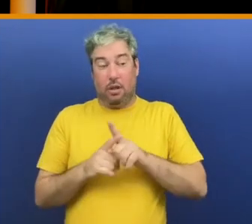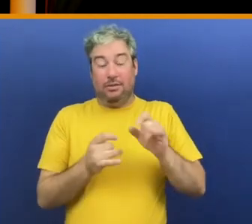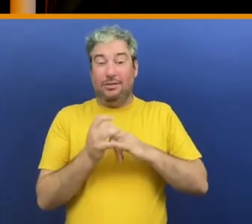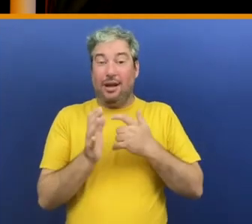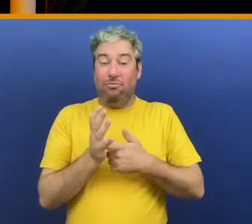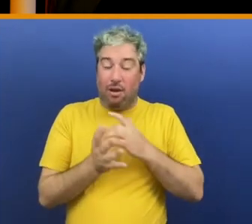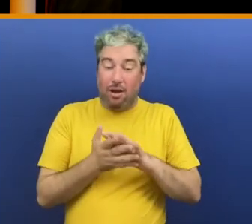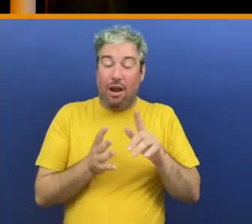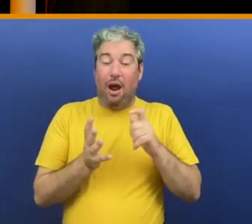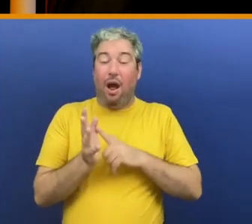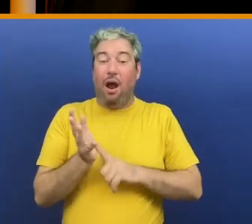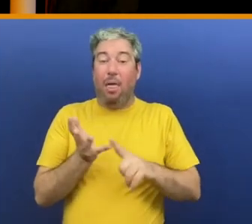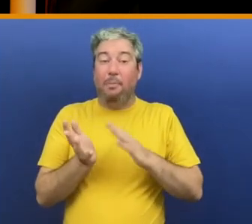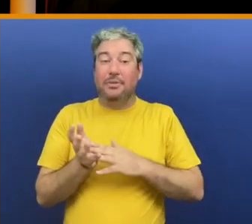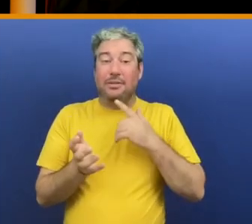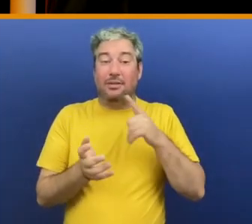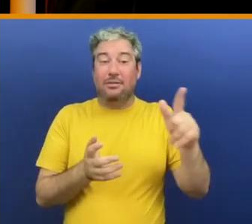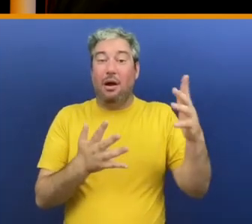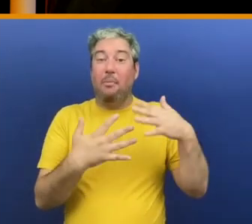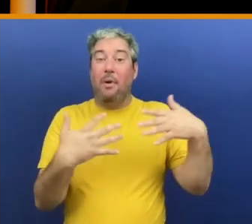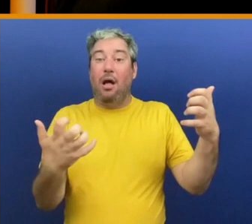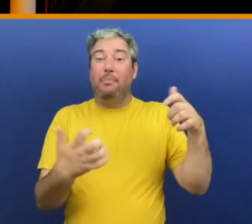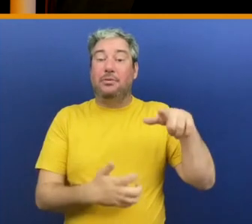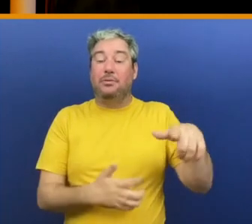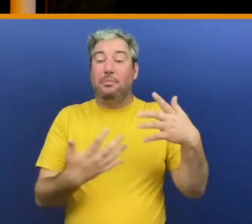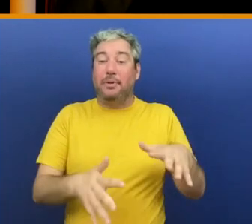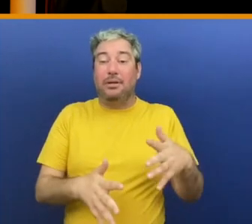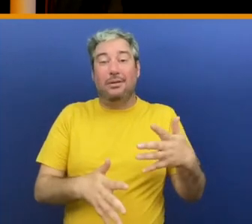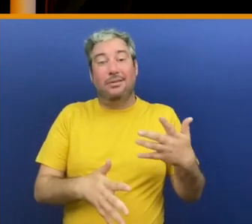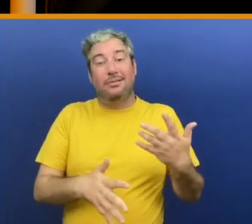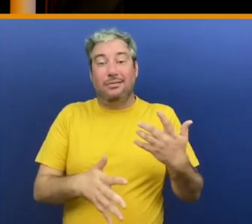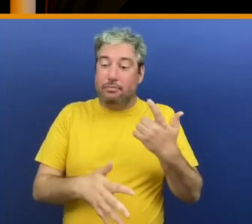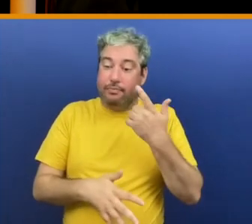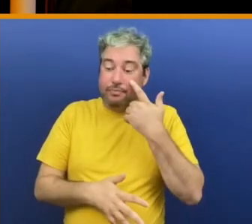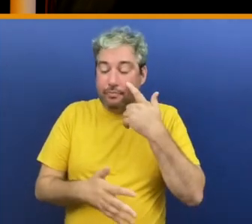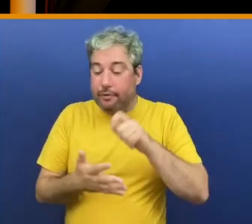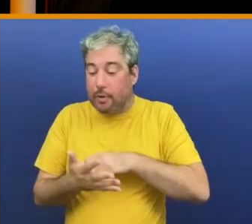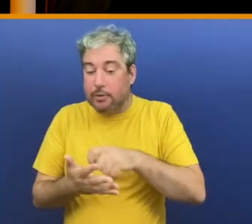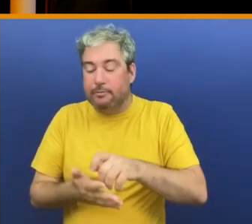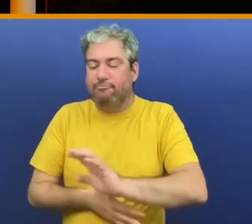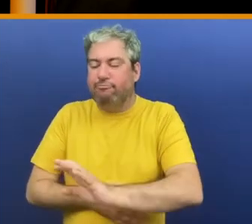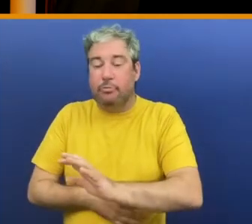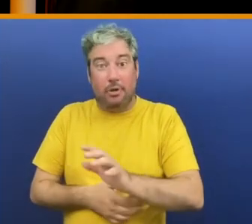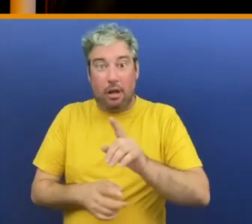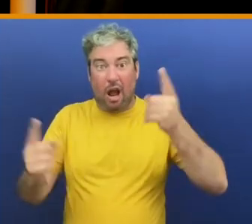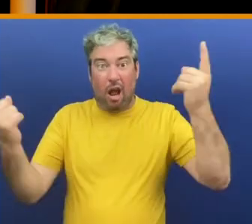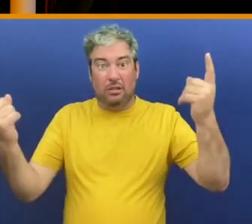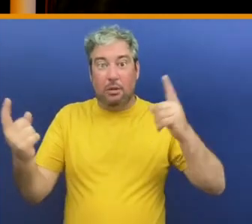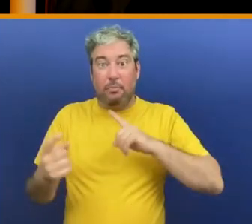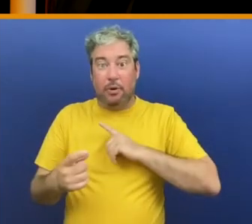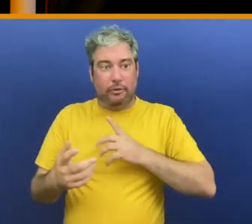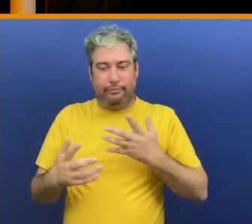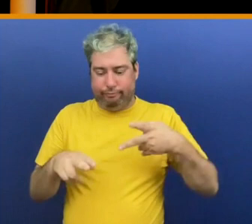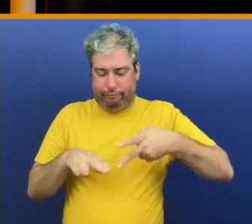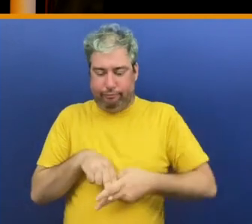chance to vote the deals down. So this neuters the political process. But also the media, which